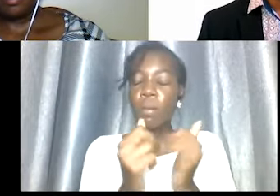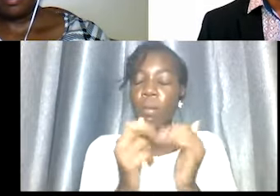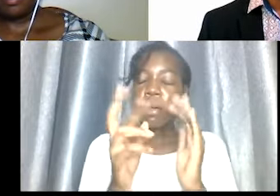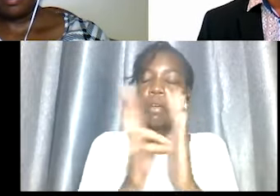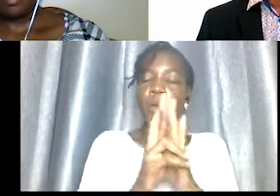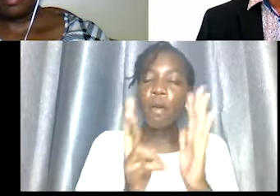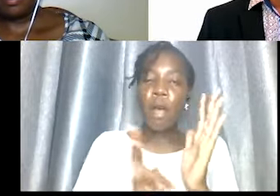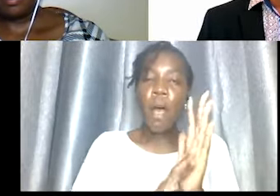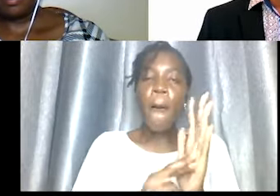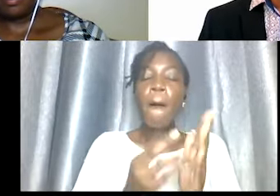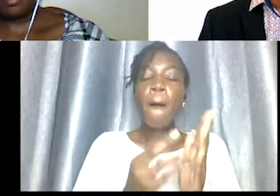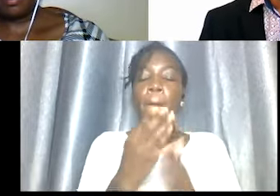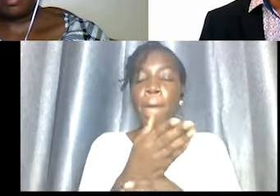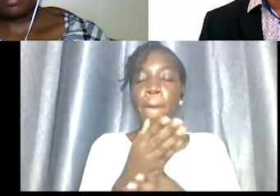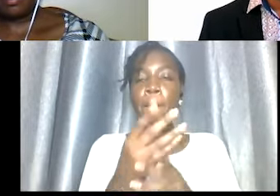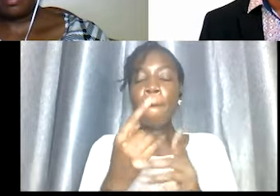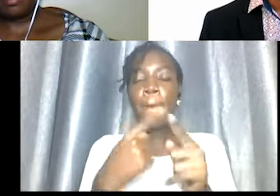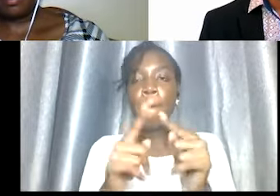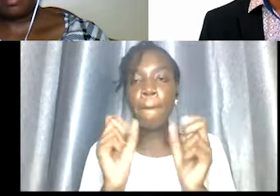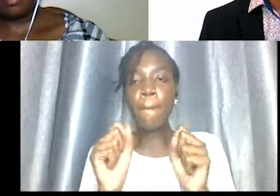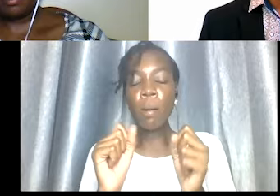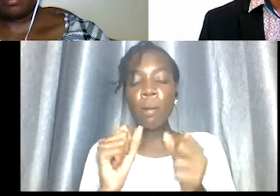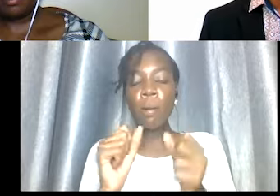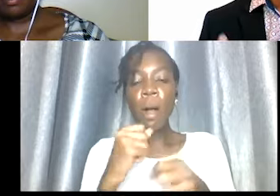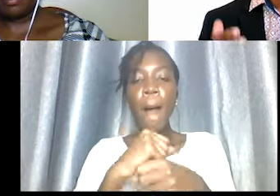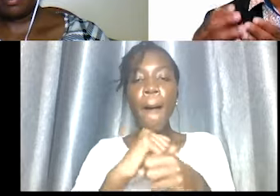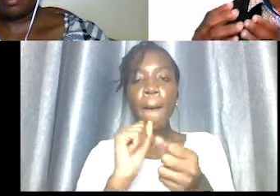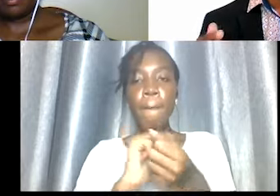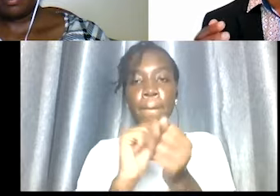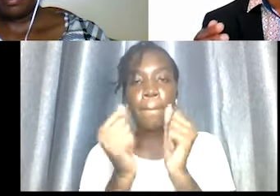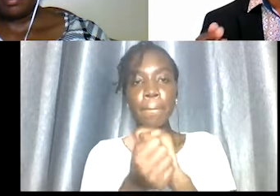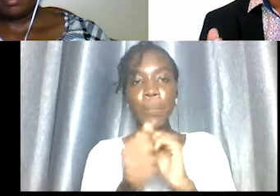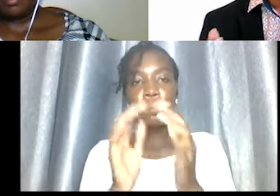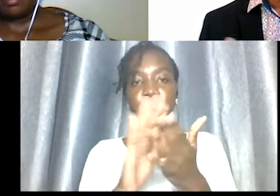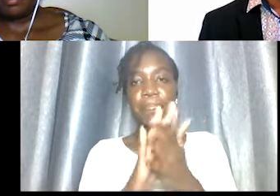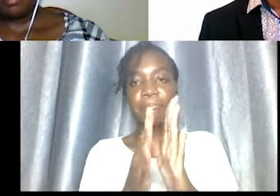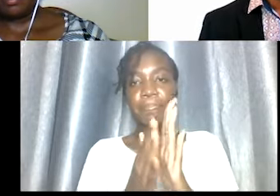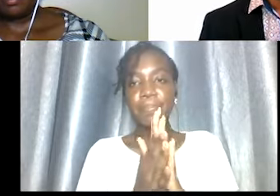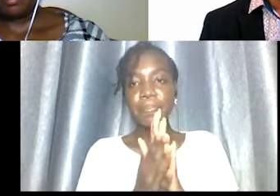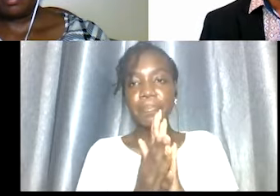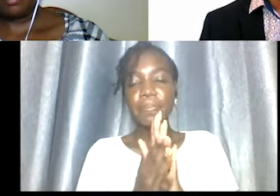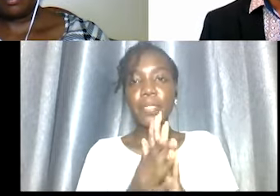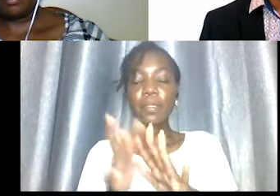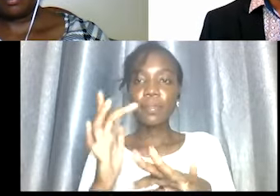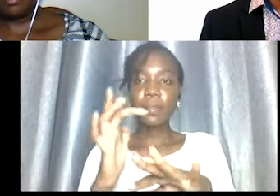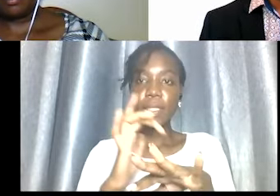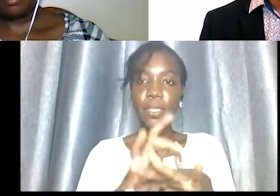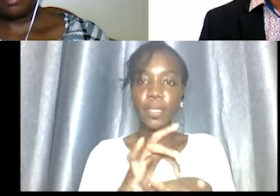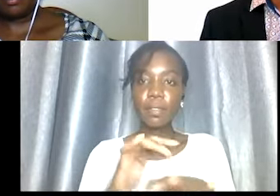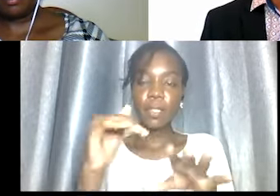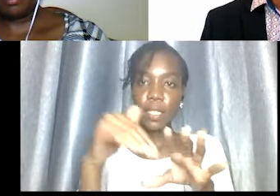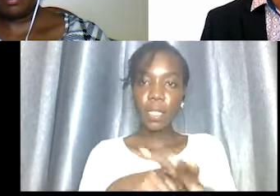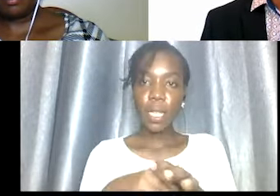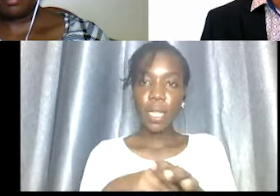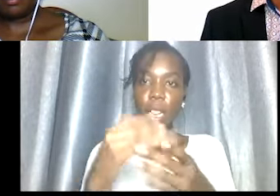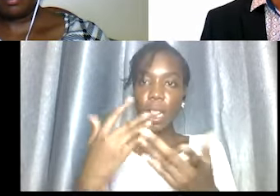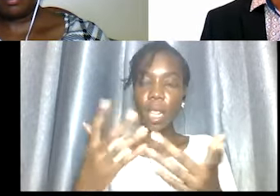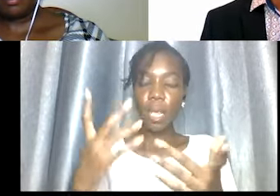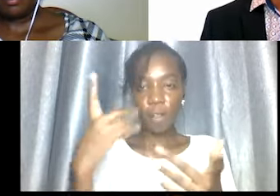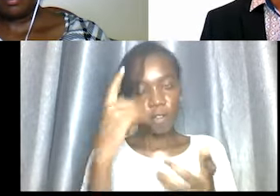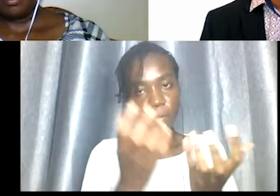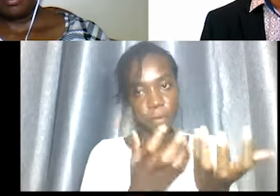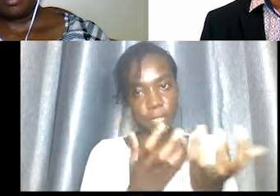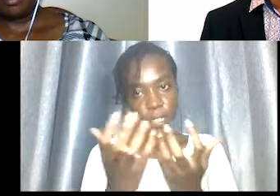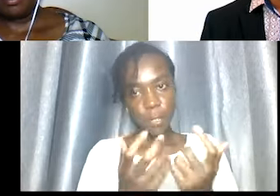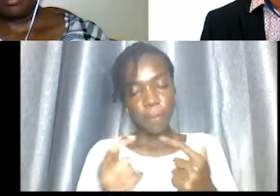whether or not you can still be efficient in that stream of business, or better yet, look